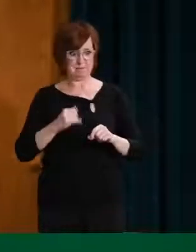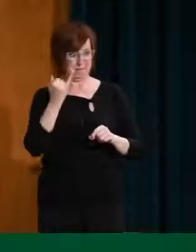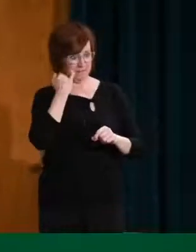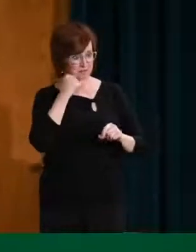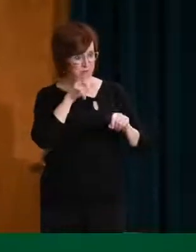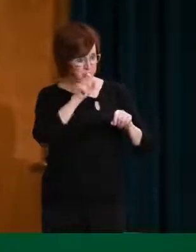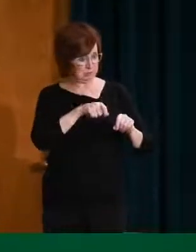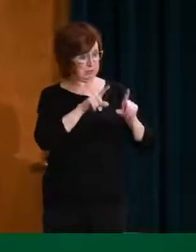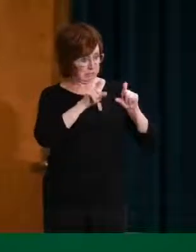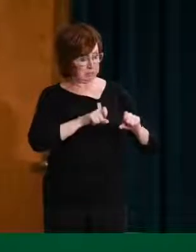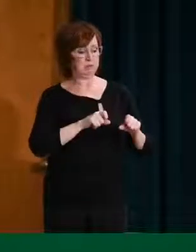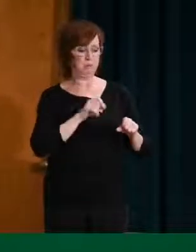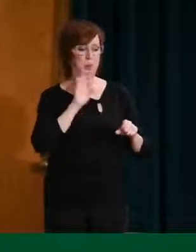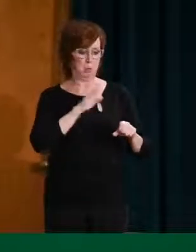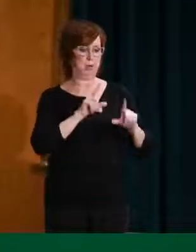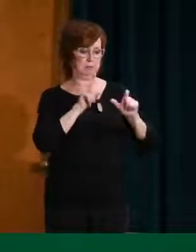tested.